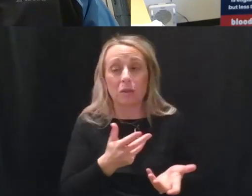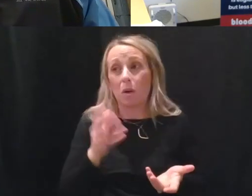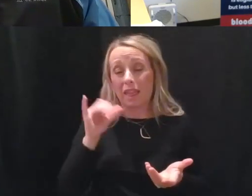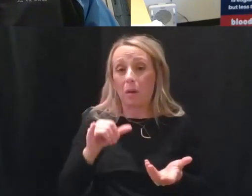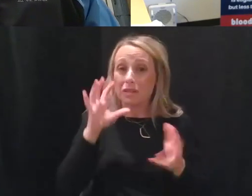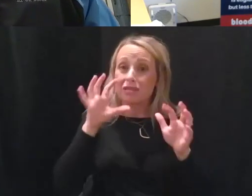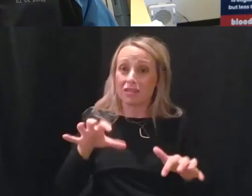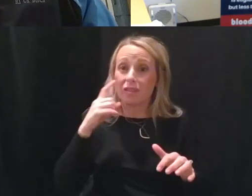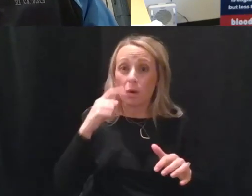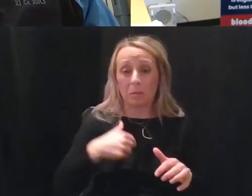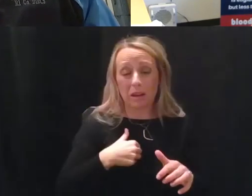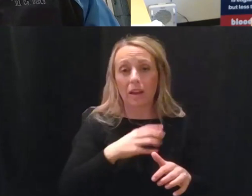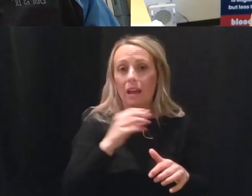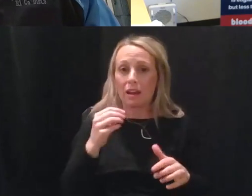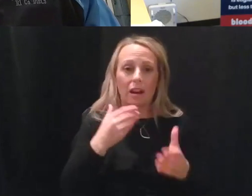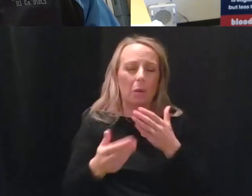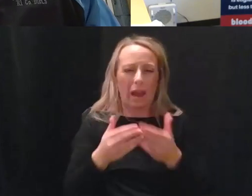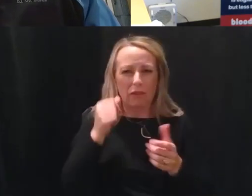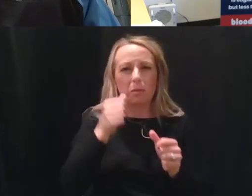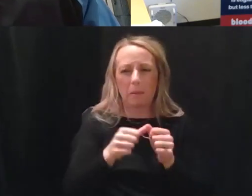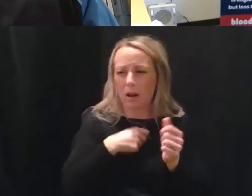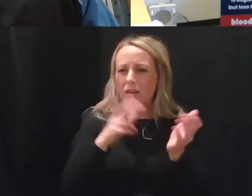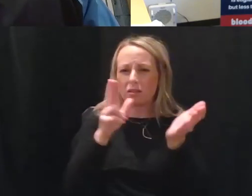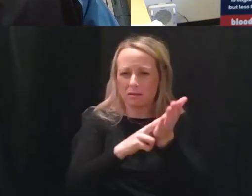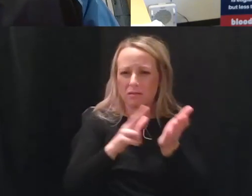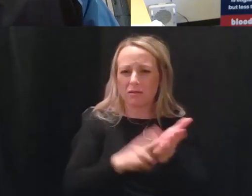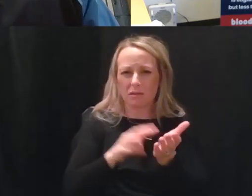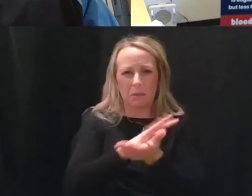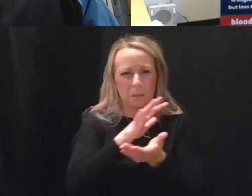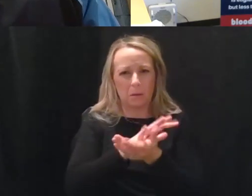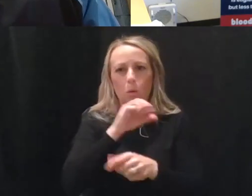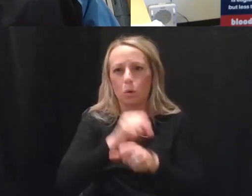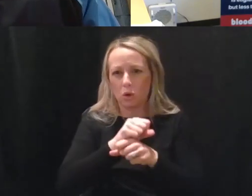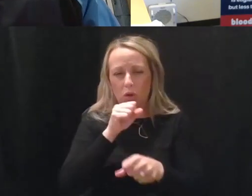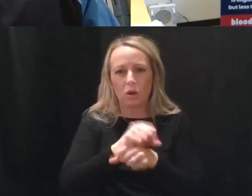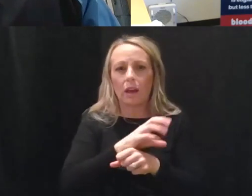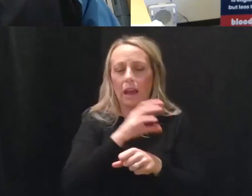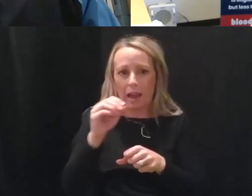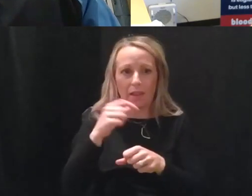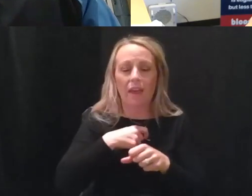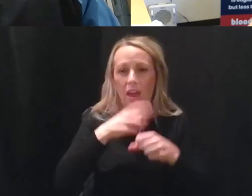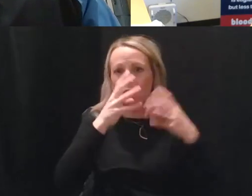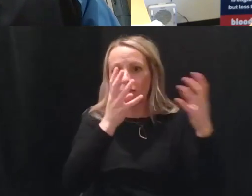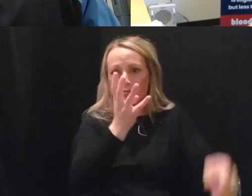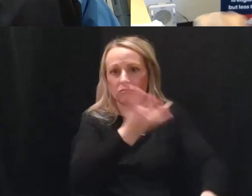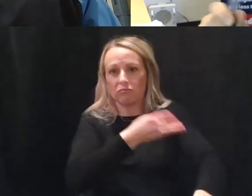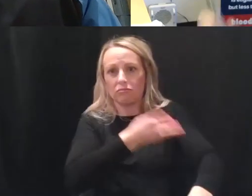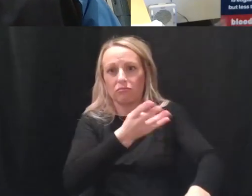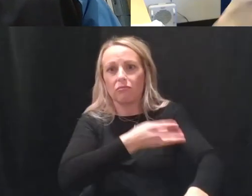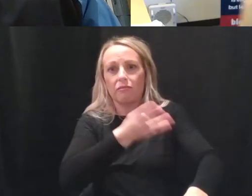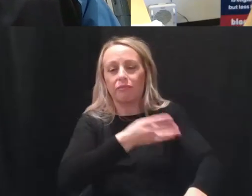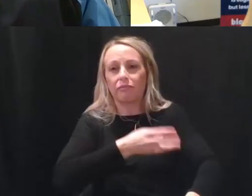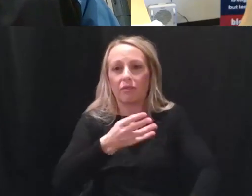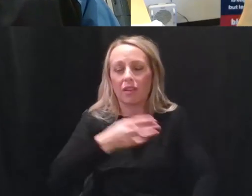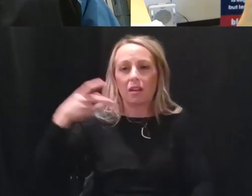I signed the paperwork. I vaguely remember like 1 or 2. We did the first bag of plasma. And for me, what